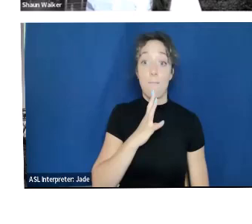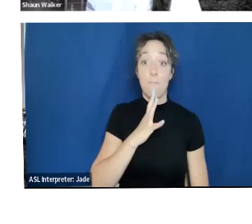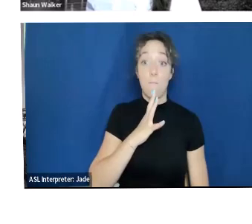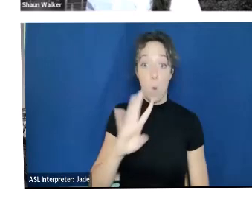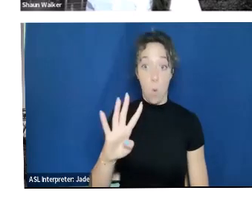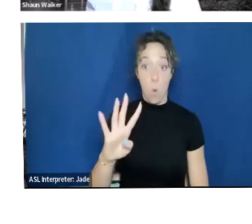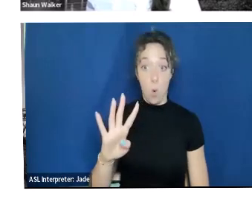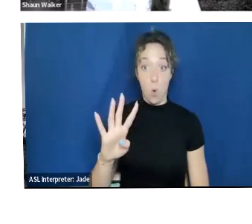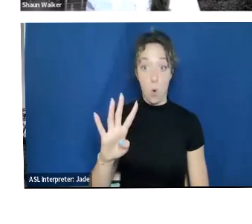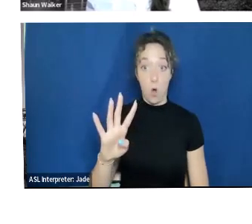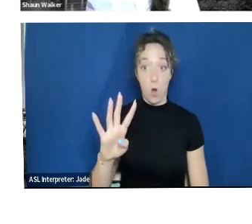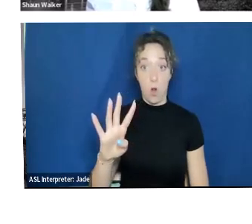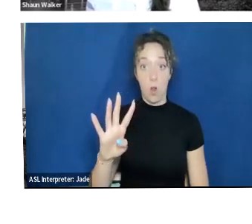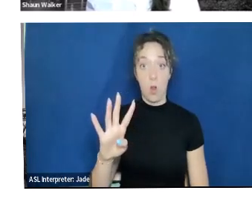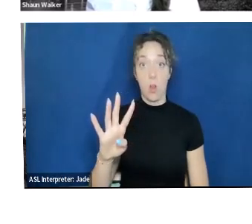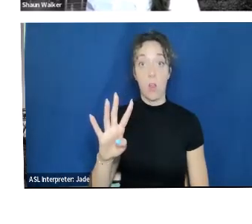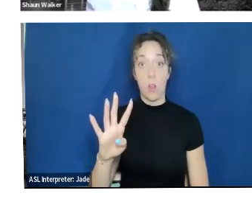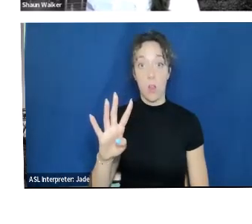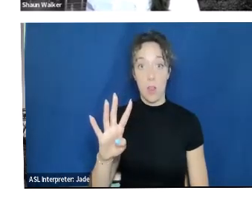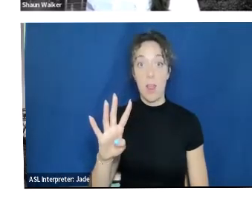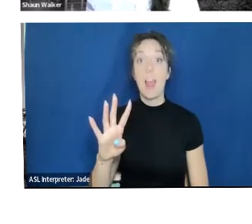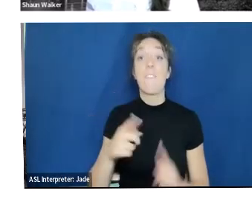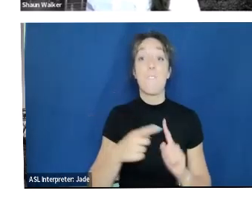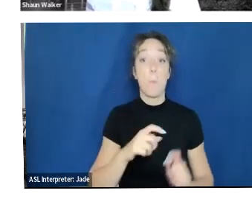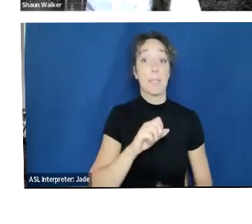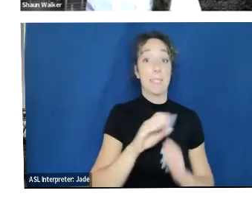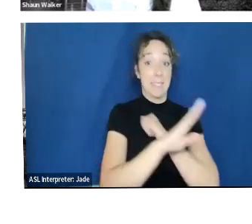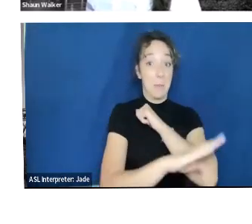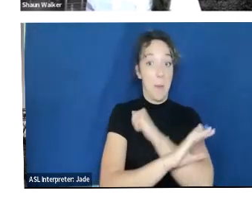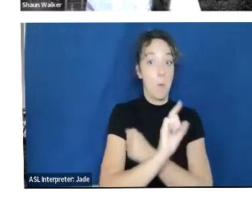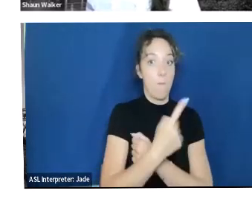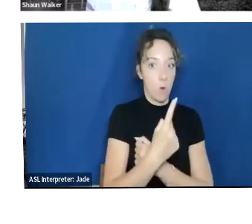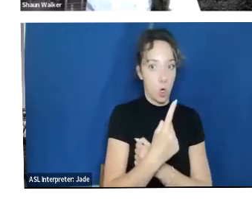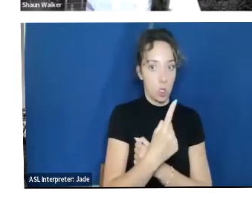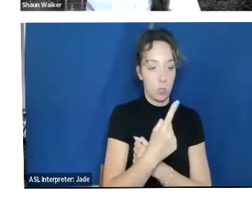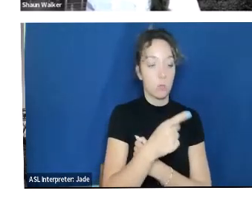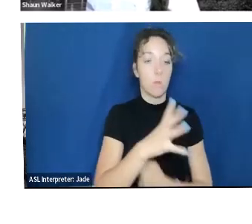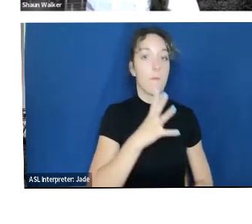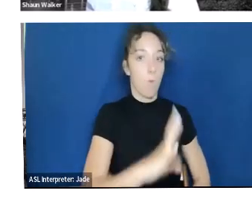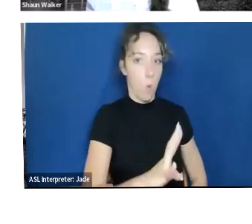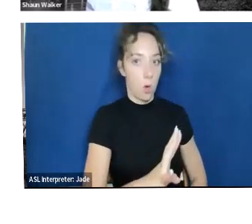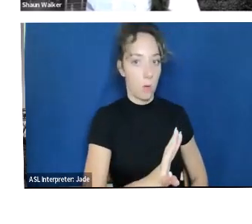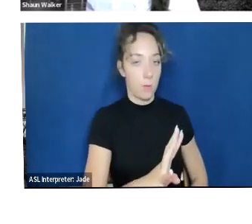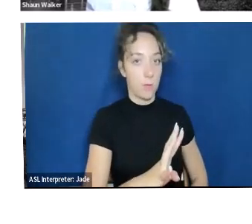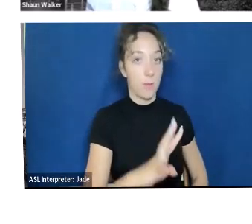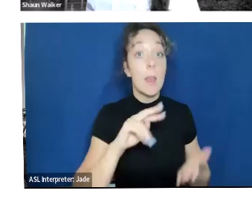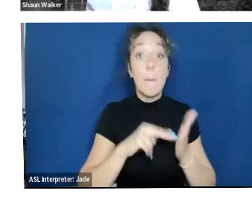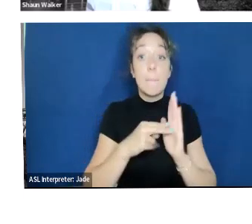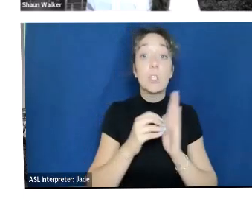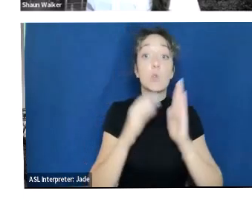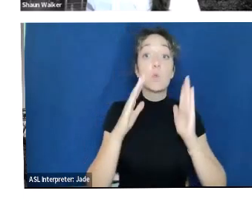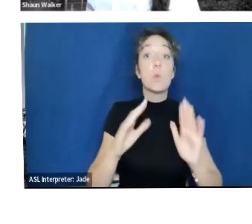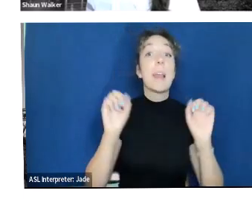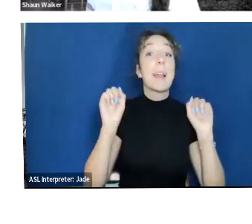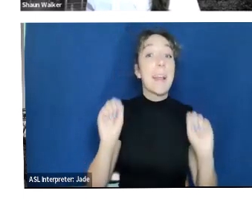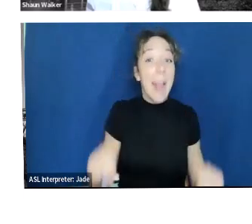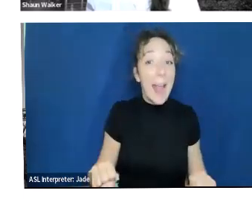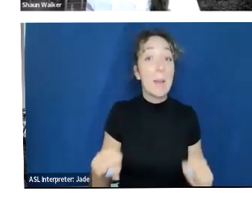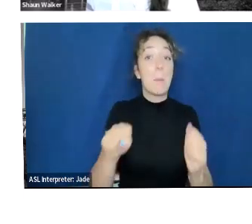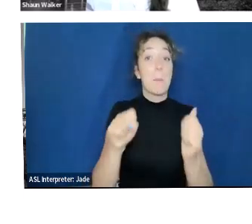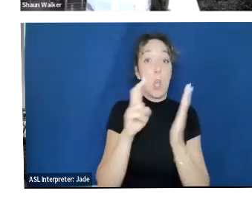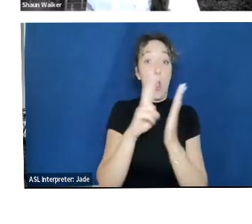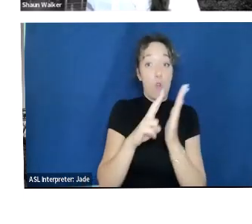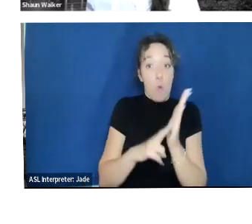old as of September 1st. This means that students can be enrolled at the beginning of the school